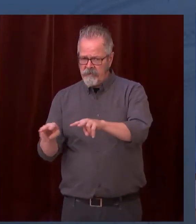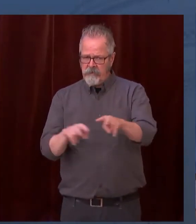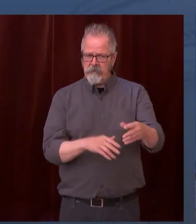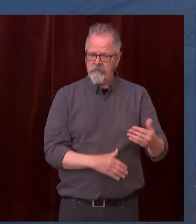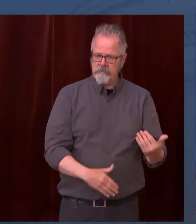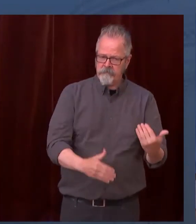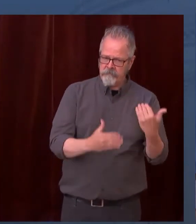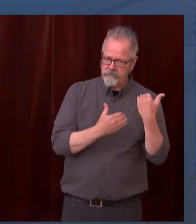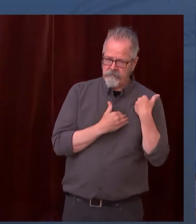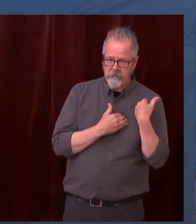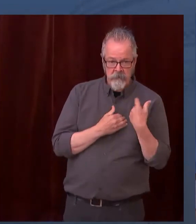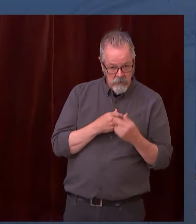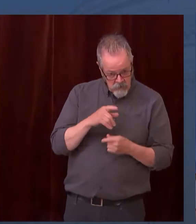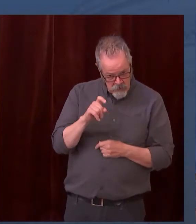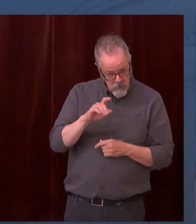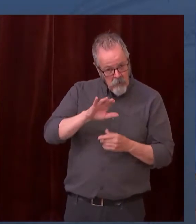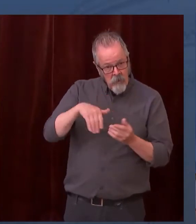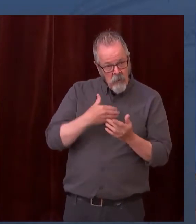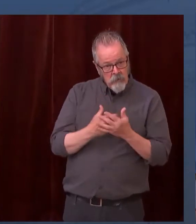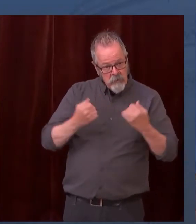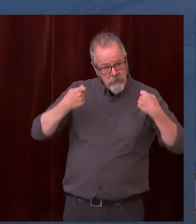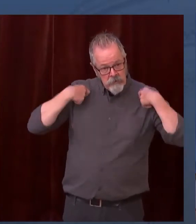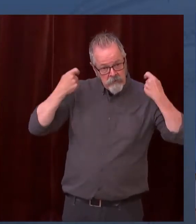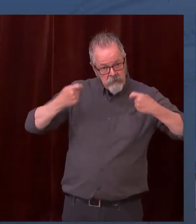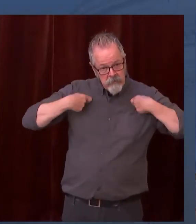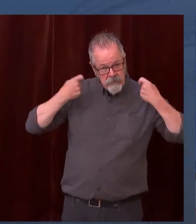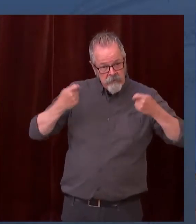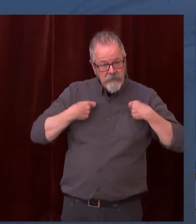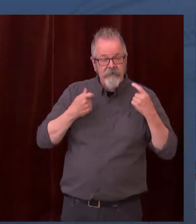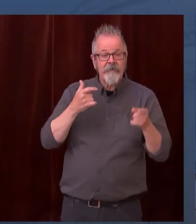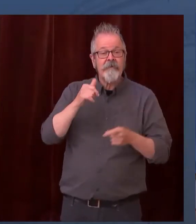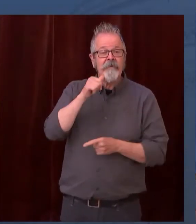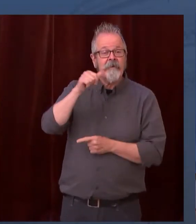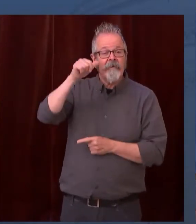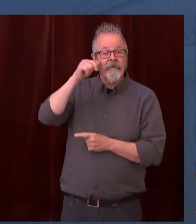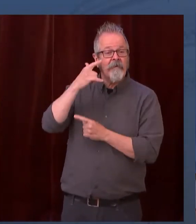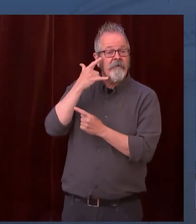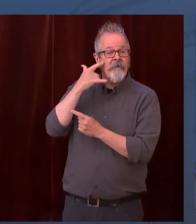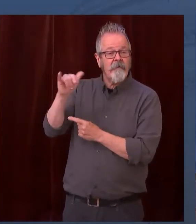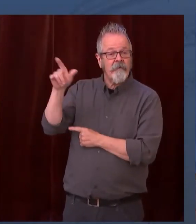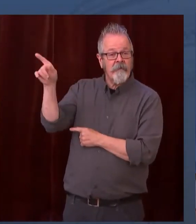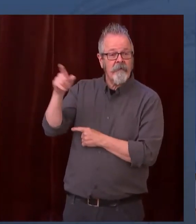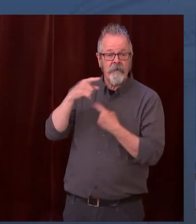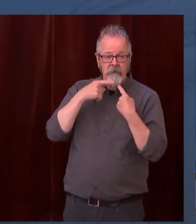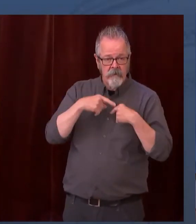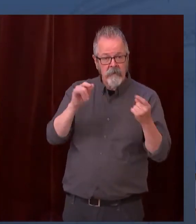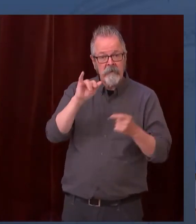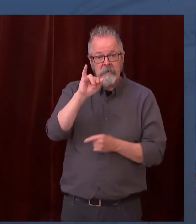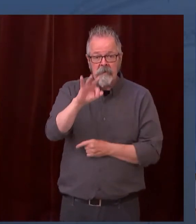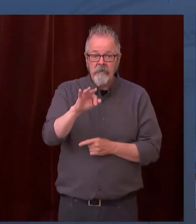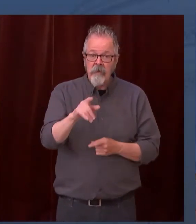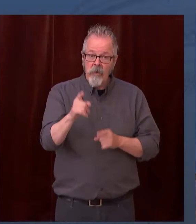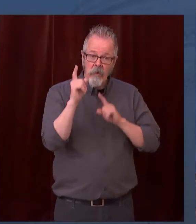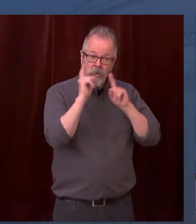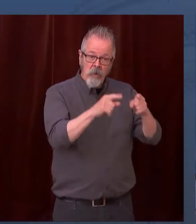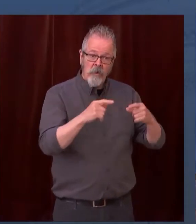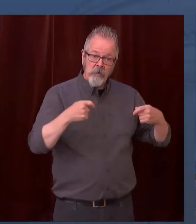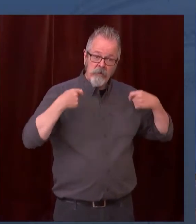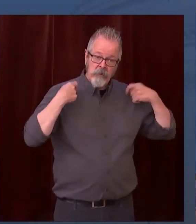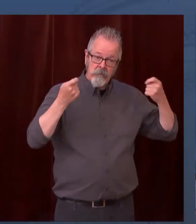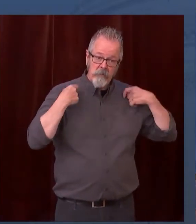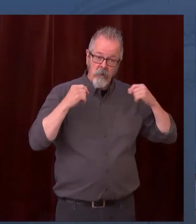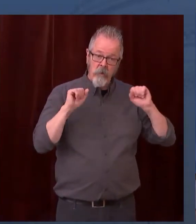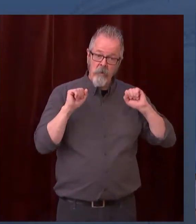Well, that is a very interesting question. John, do we have absolute clarity on that regard? I'm not sure we have a specific rule on gyms in that